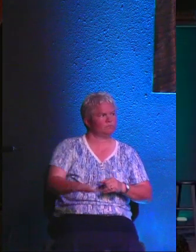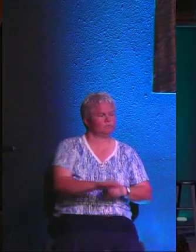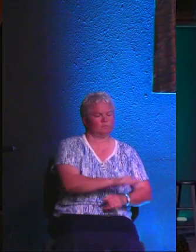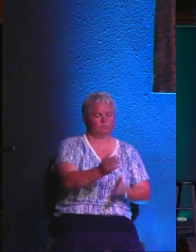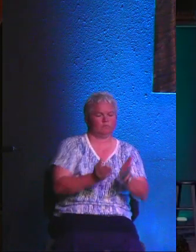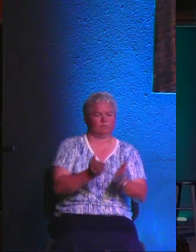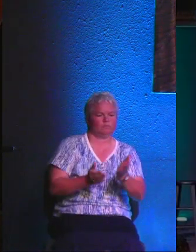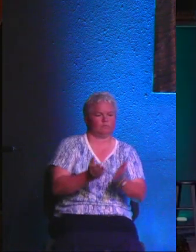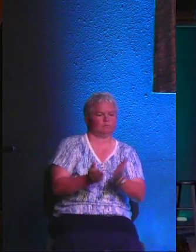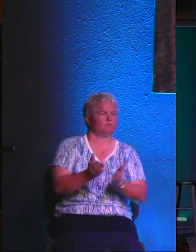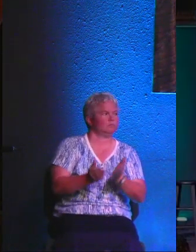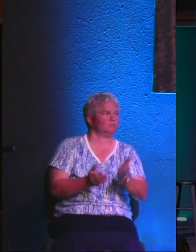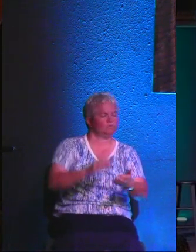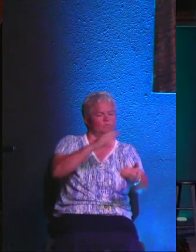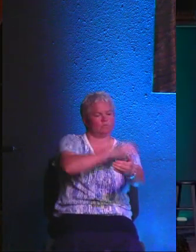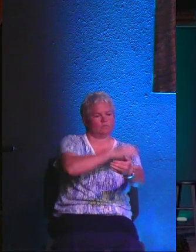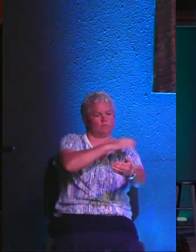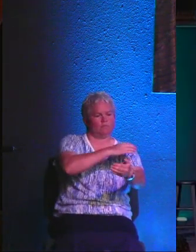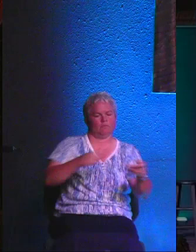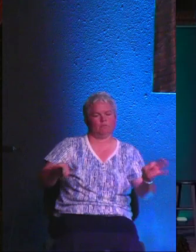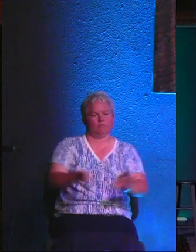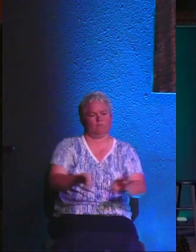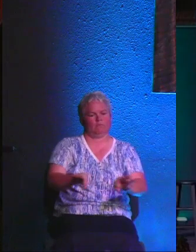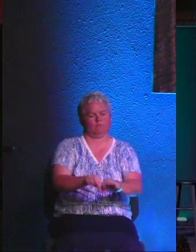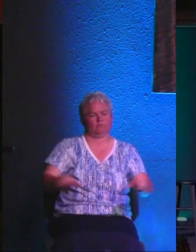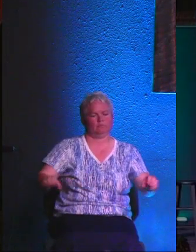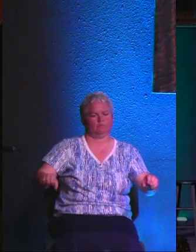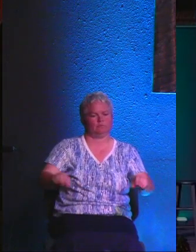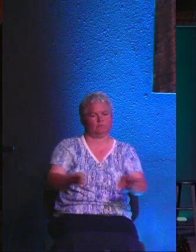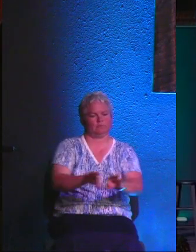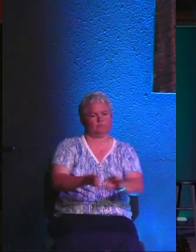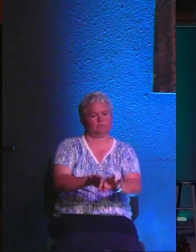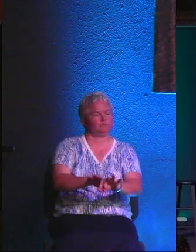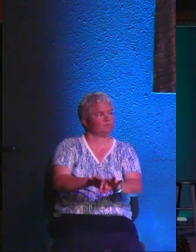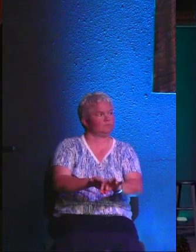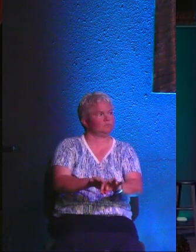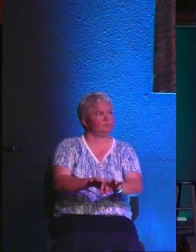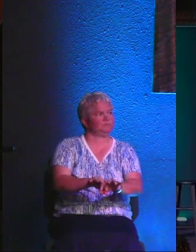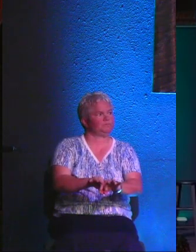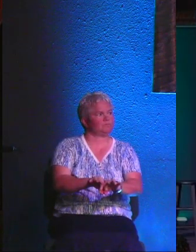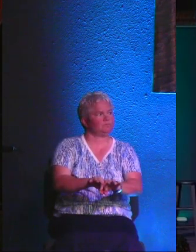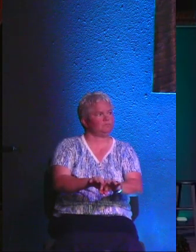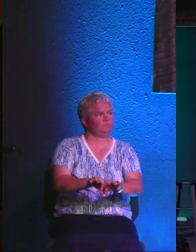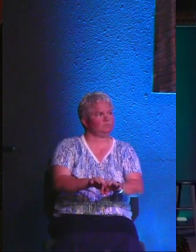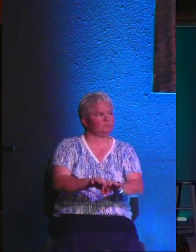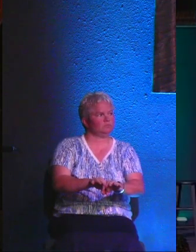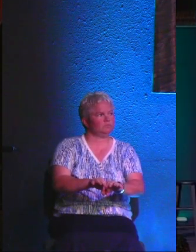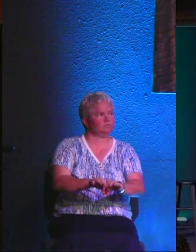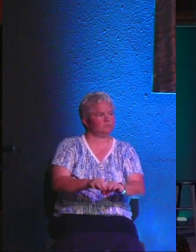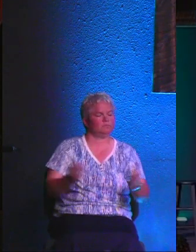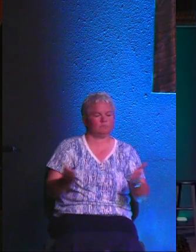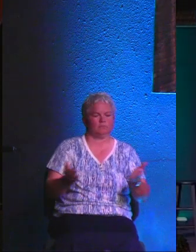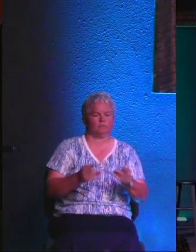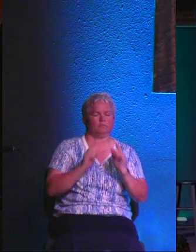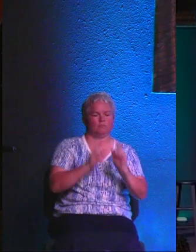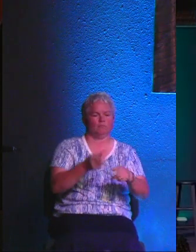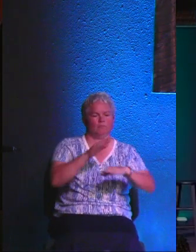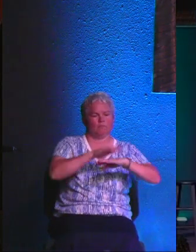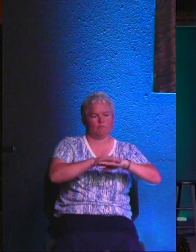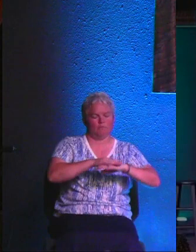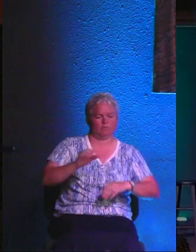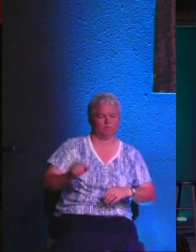ministry started on a strong foot. So with that, I just wanted to give an update on what's going on with the